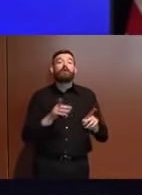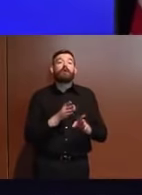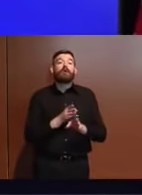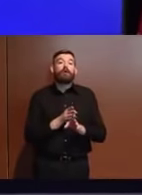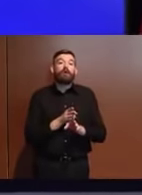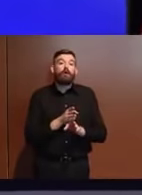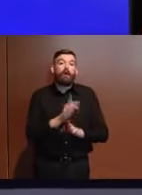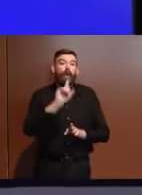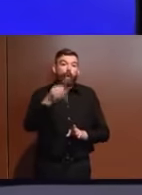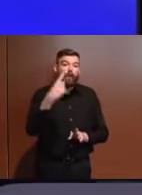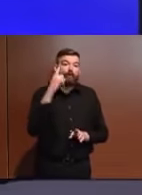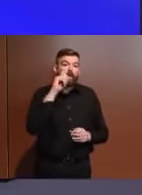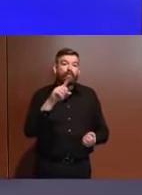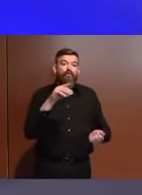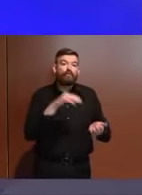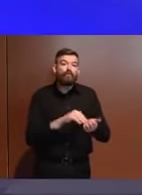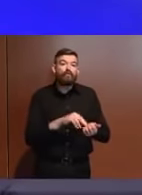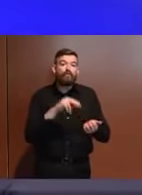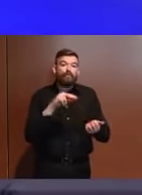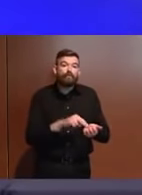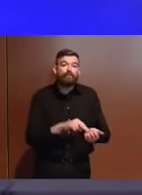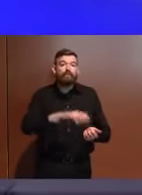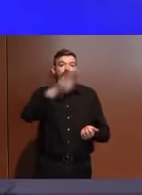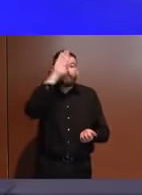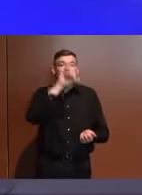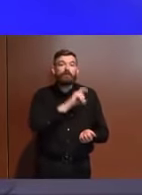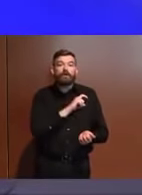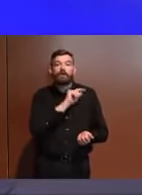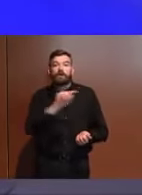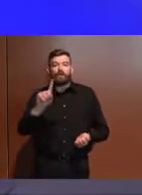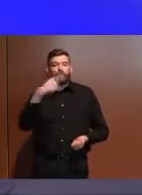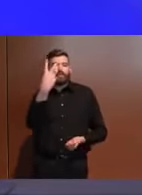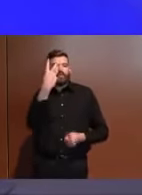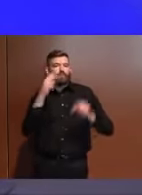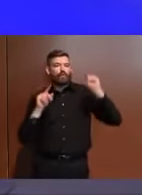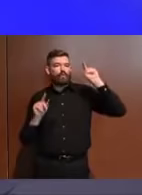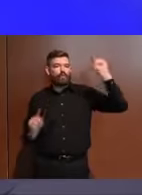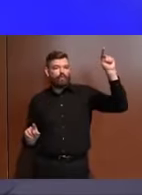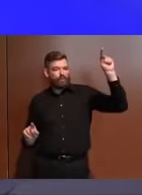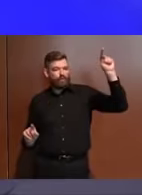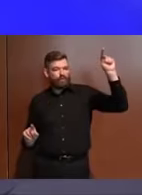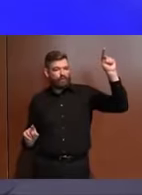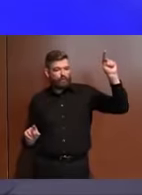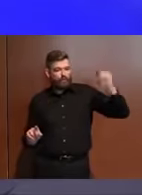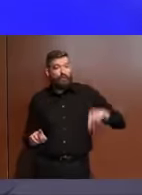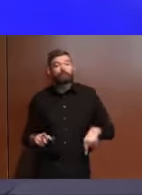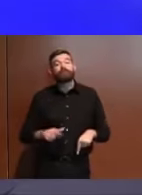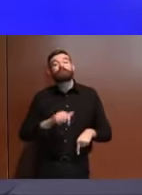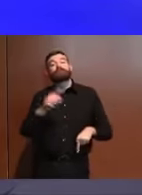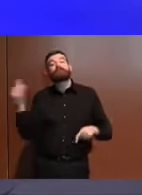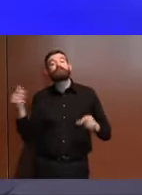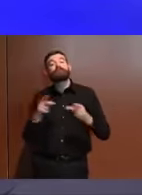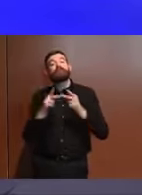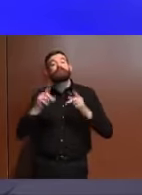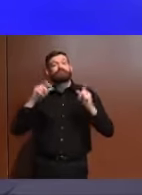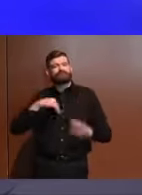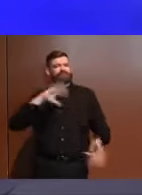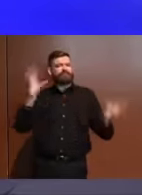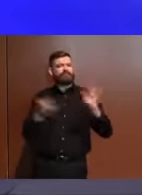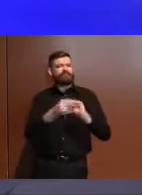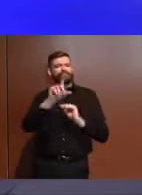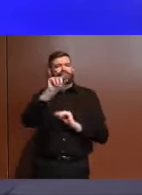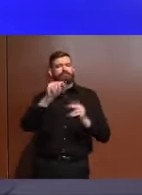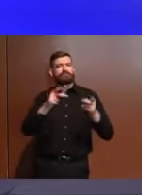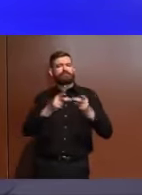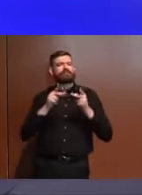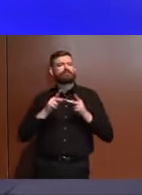Community and PNC, is there any other priority given to healthcare workers and or first responders at testing? Real